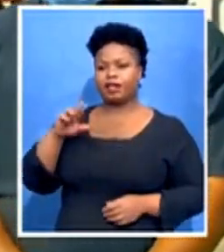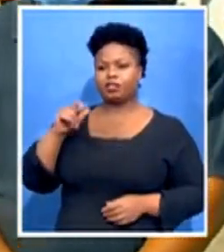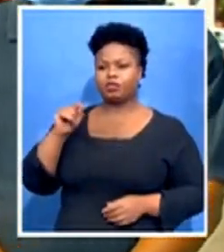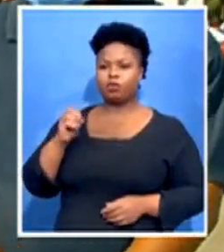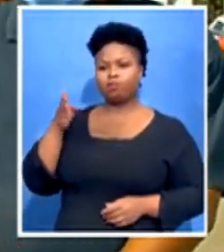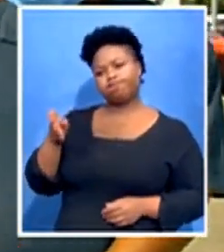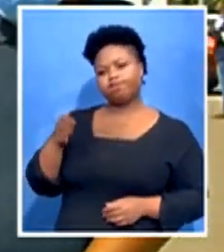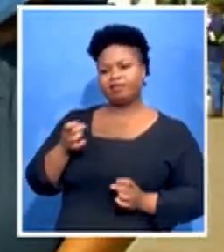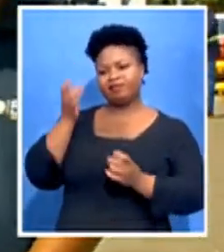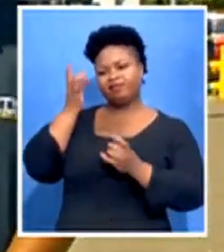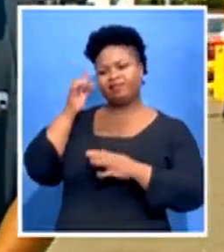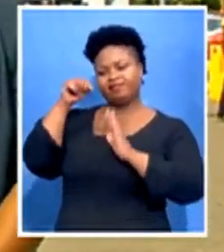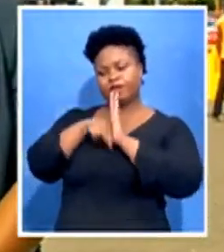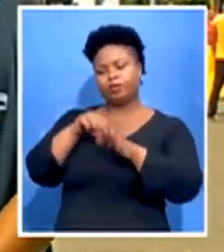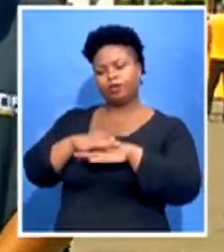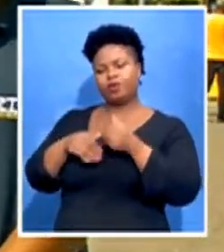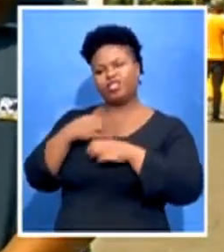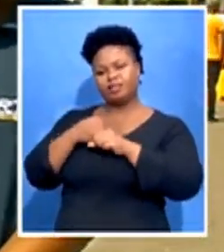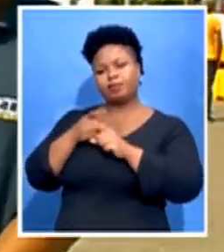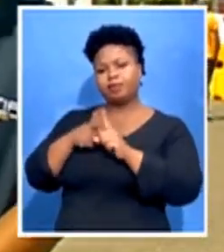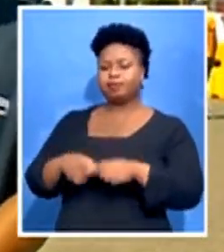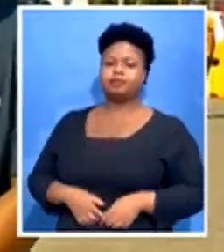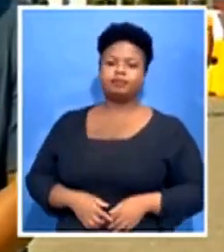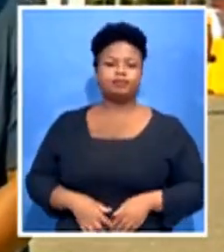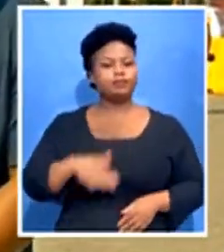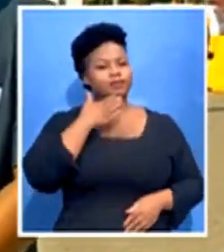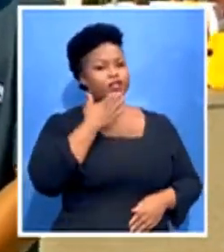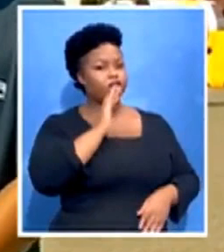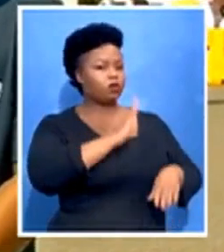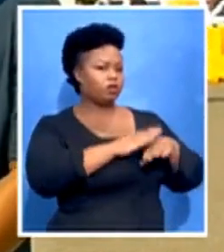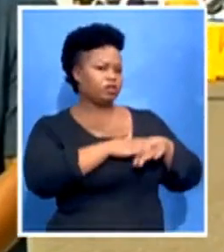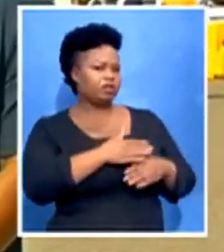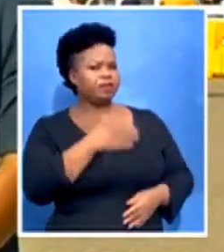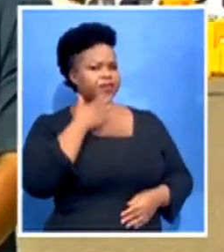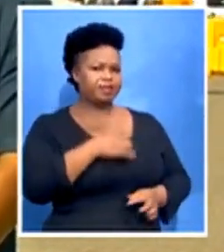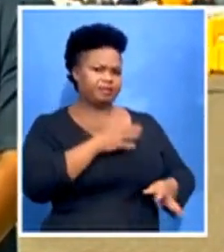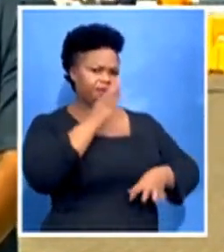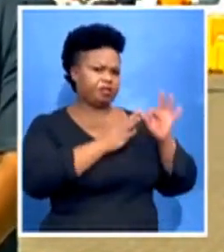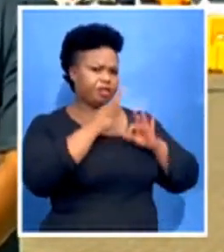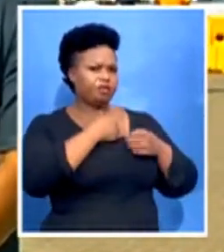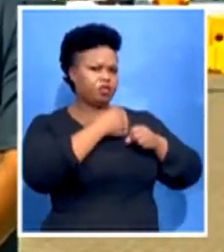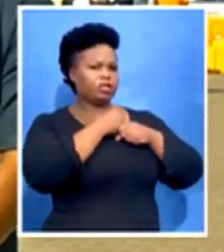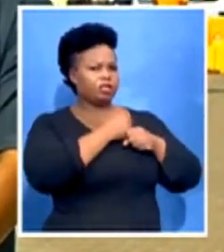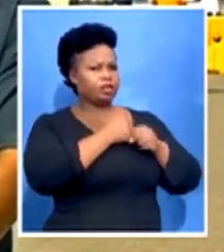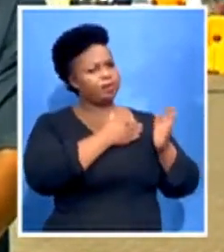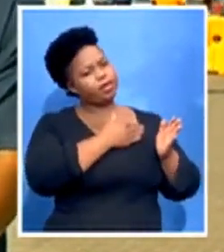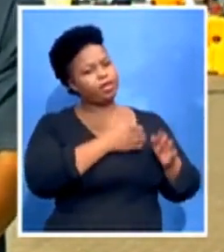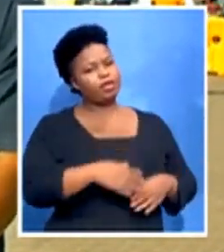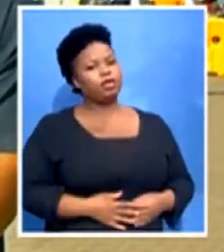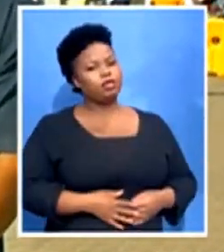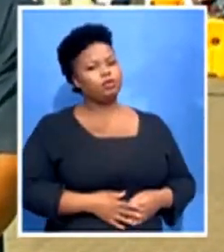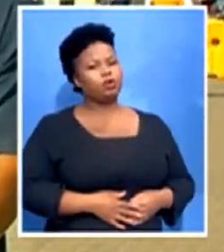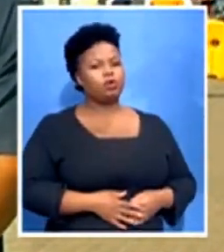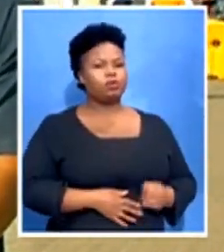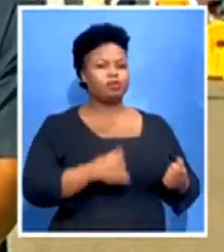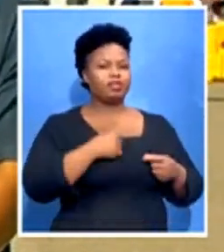campaign. Mr. Mamabulo, thank you so much for your time. Just talk to us about this campaign. Just give us a blow-by-blow account of this. Okay,